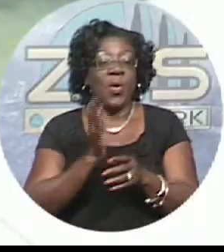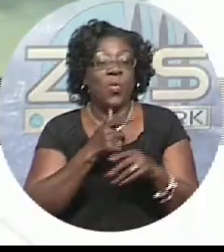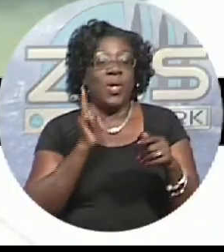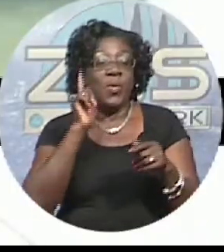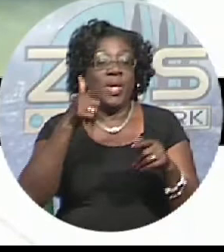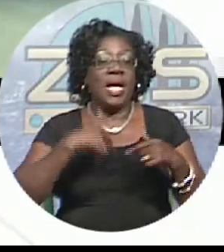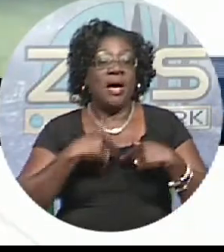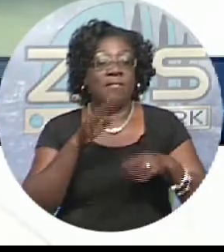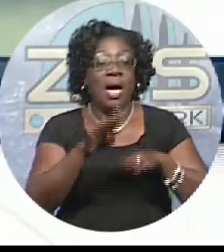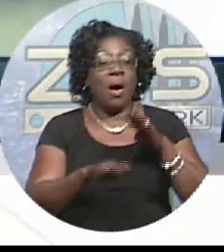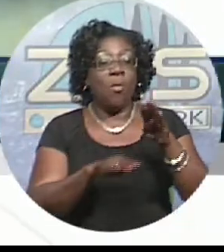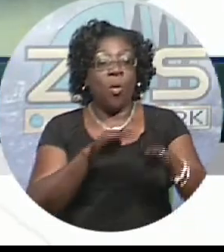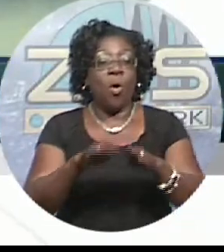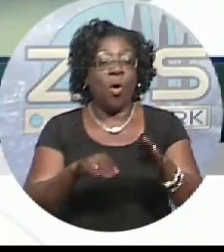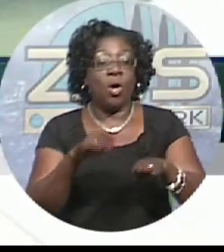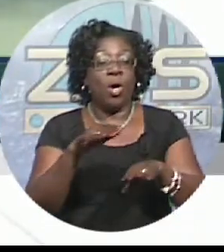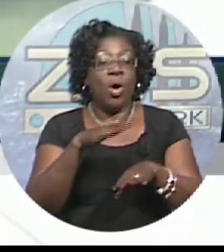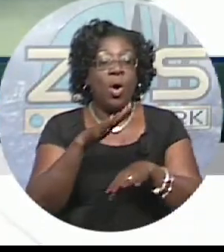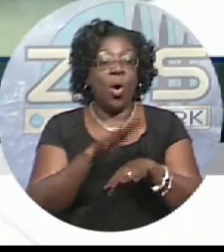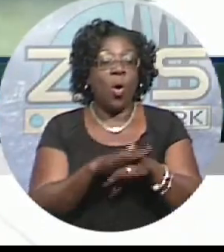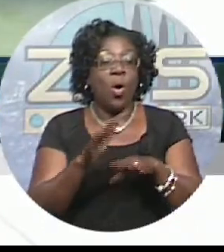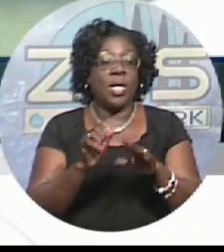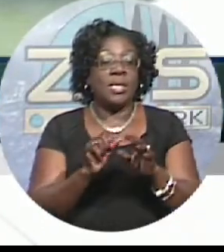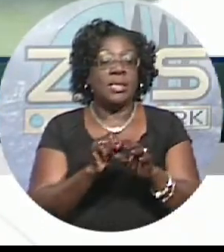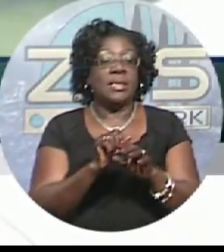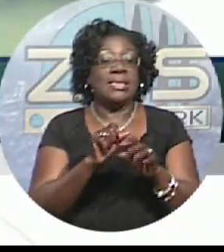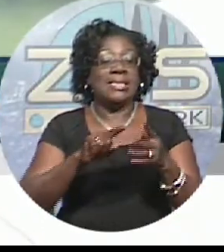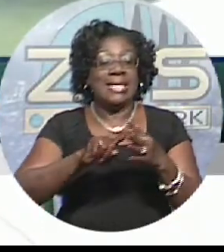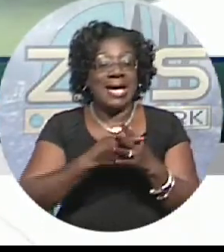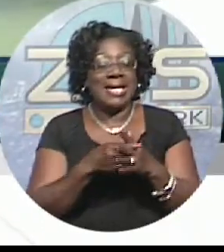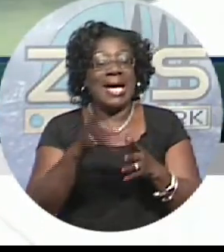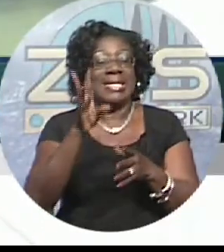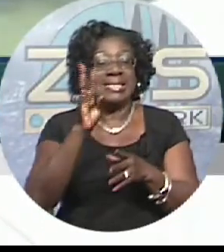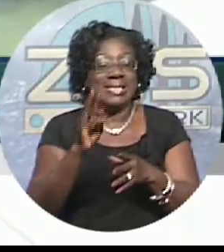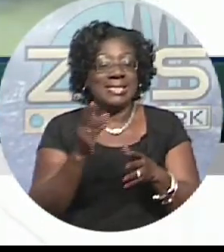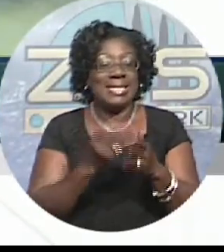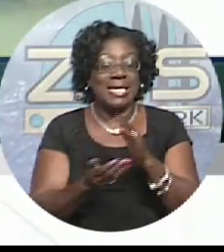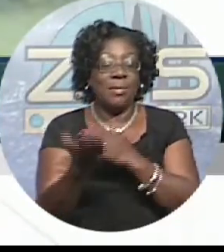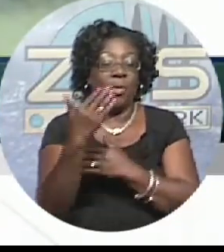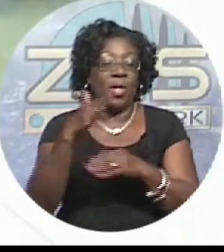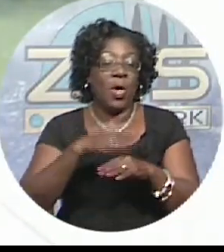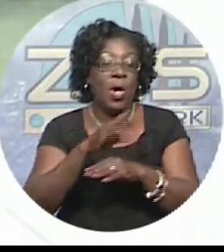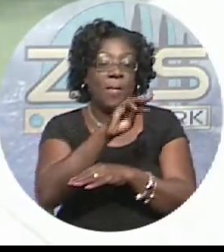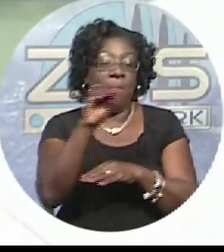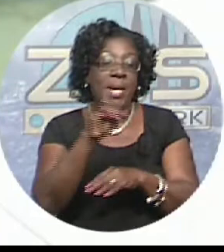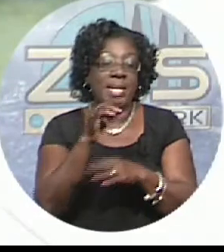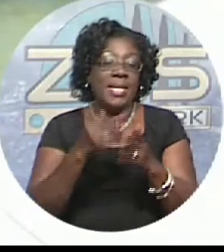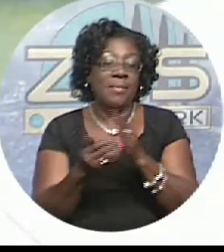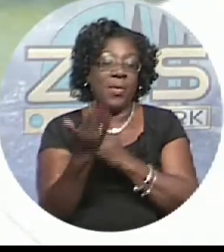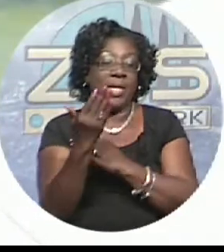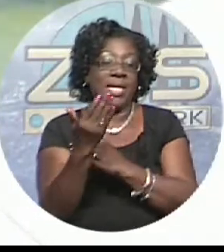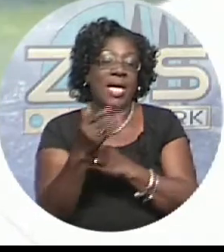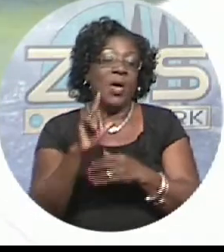a walkathon on starting from 6:30 in the morning, Brother Julian. And Brother Julian,